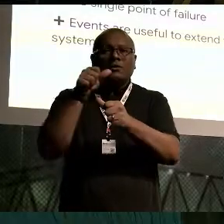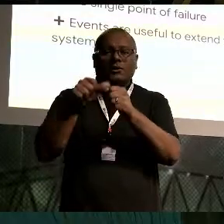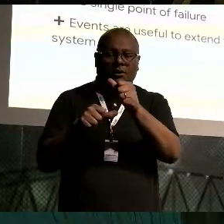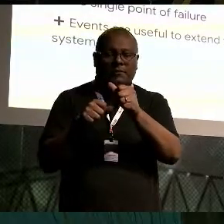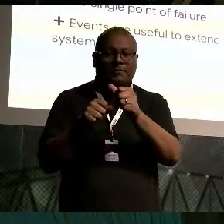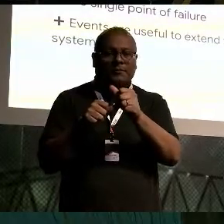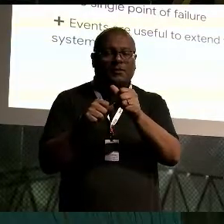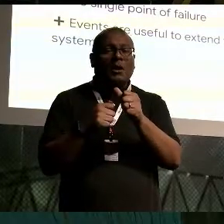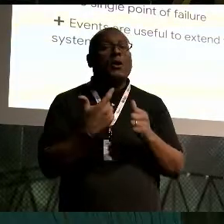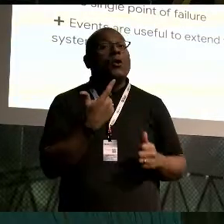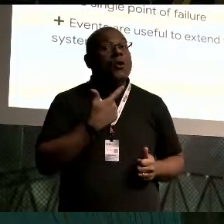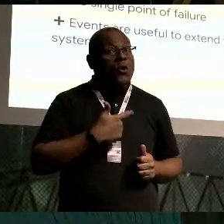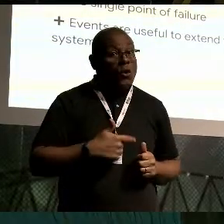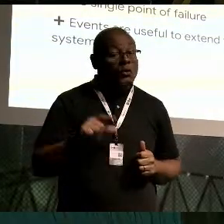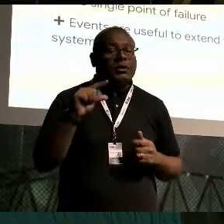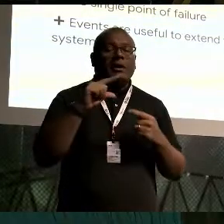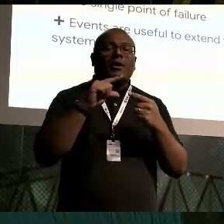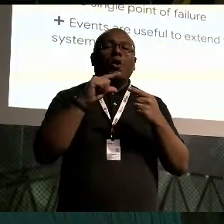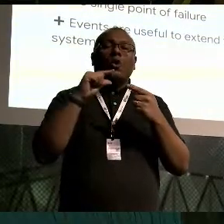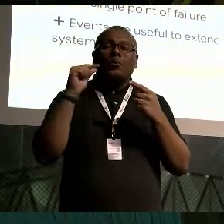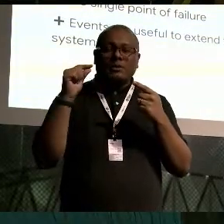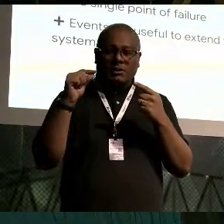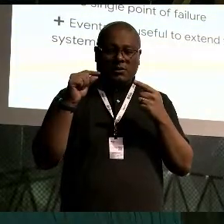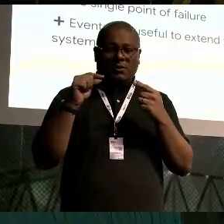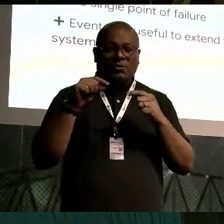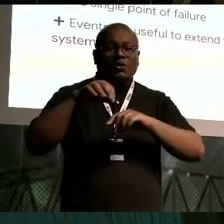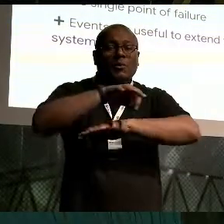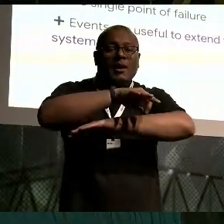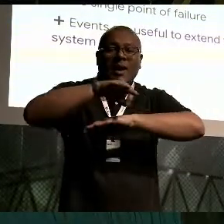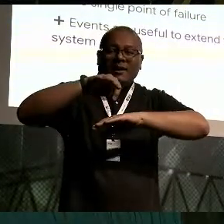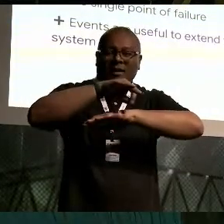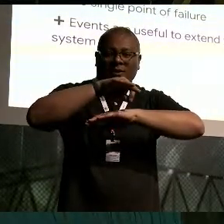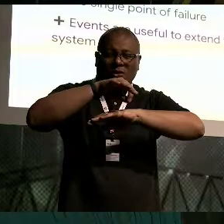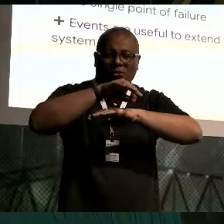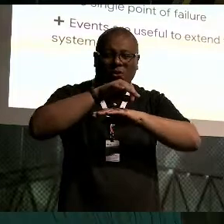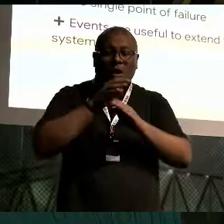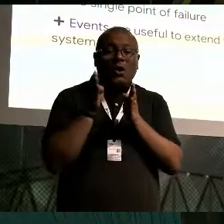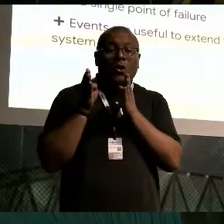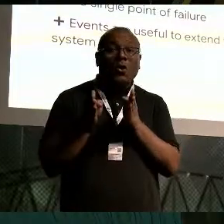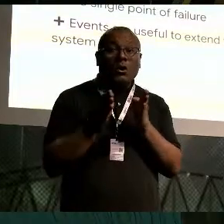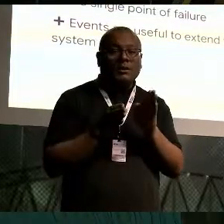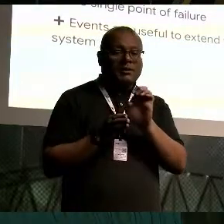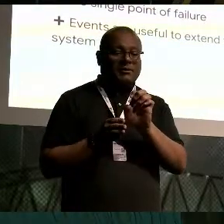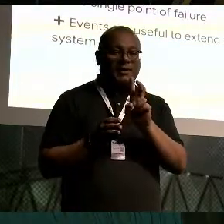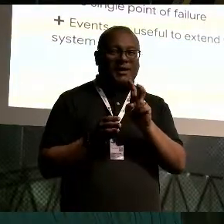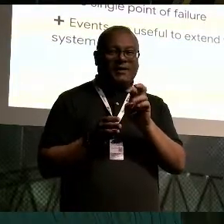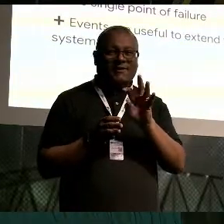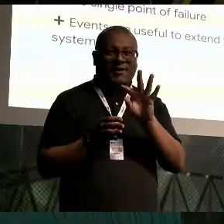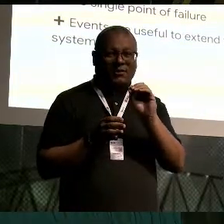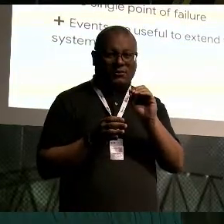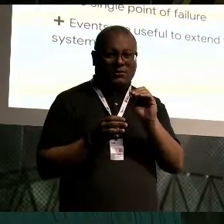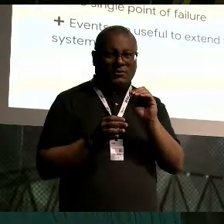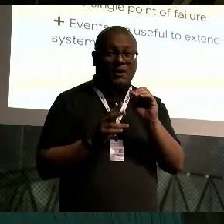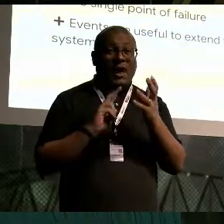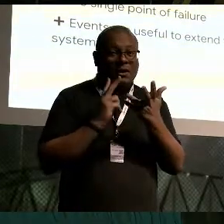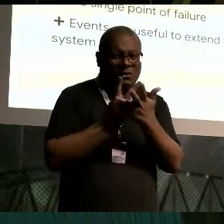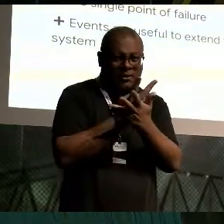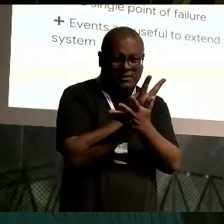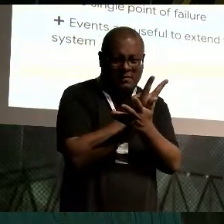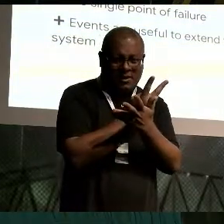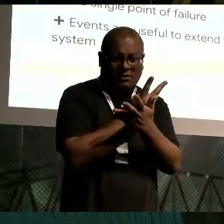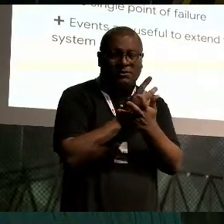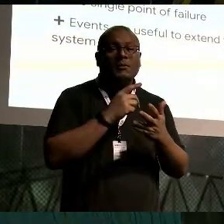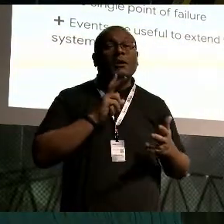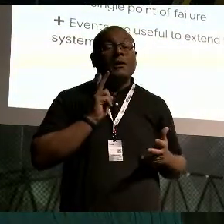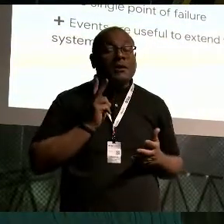hand, event-driven architectures are difficult to monitor because you have all these events flying around, and